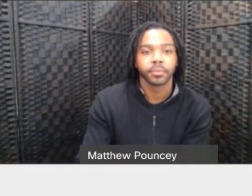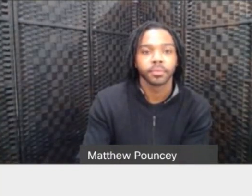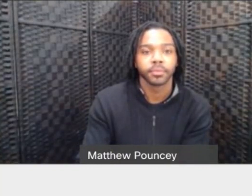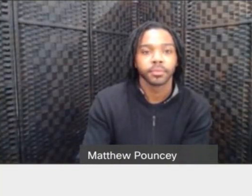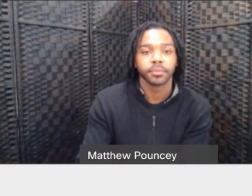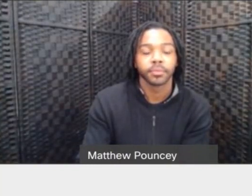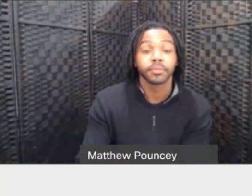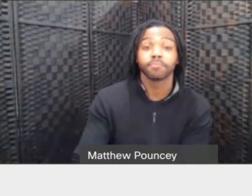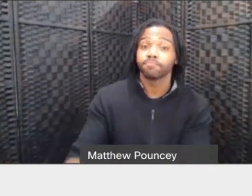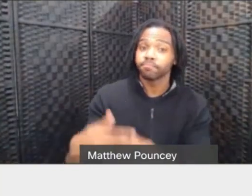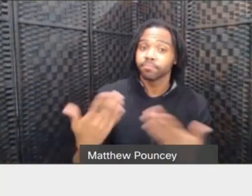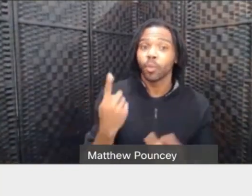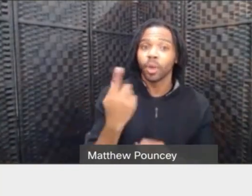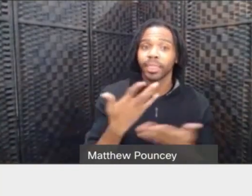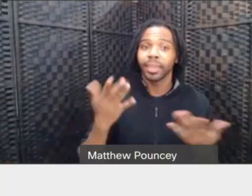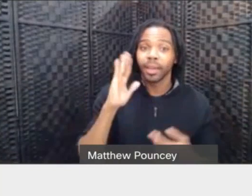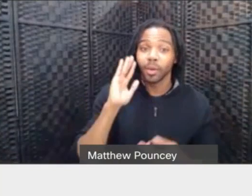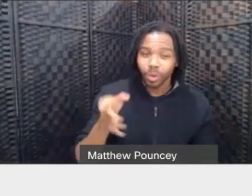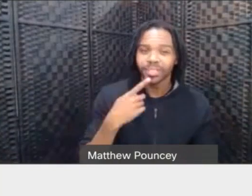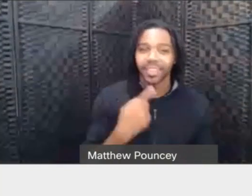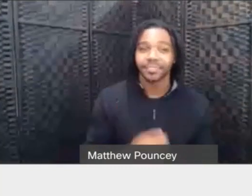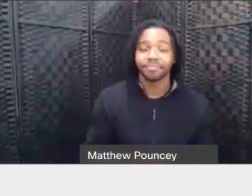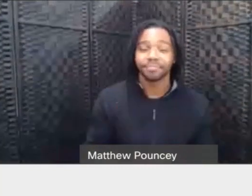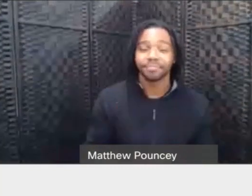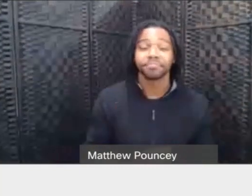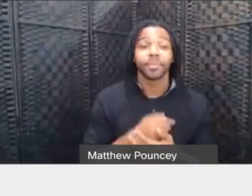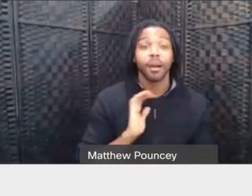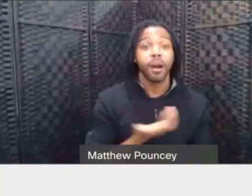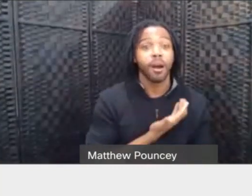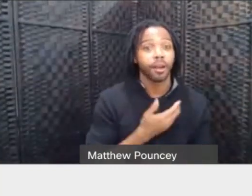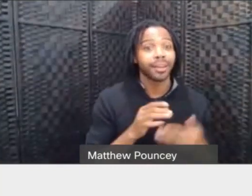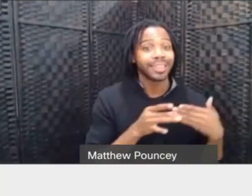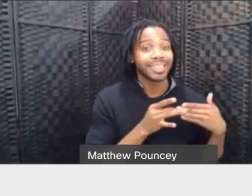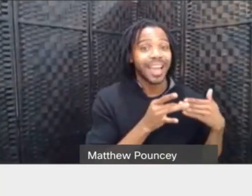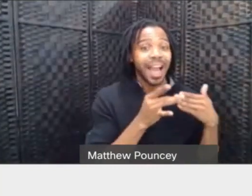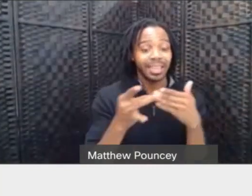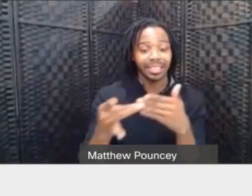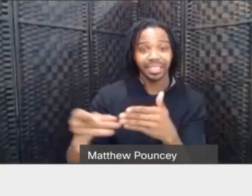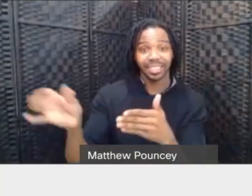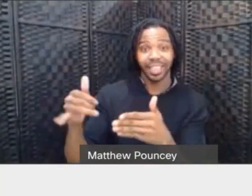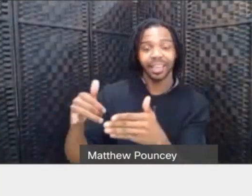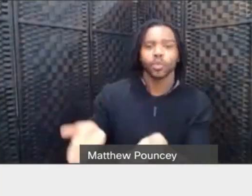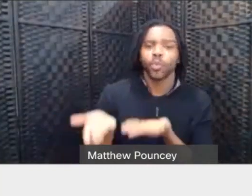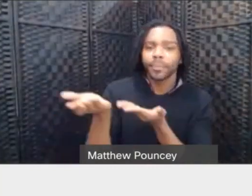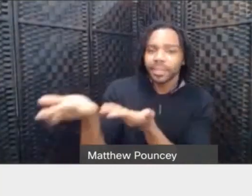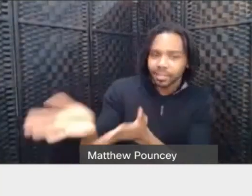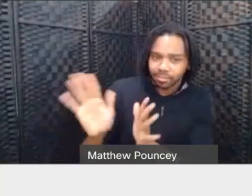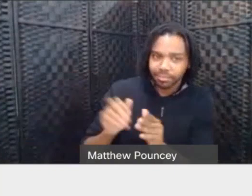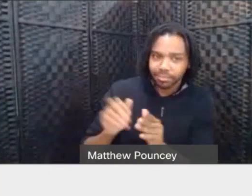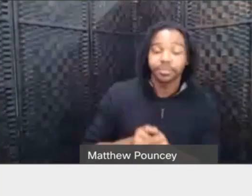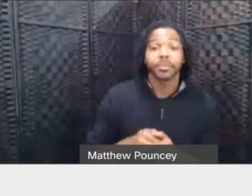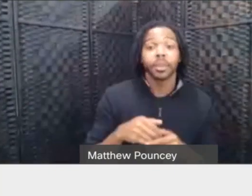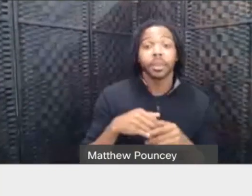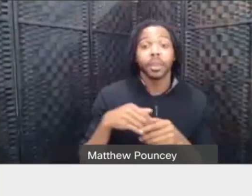So one thing I will just say, our guidance is a recommendation. So there's a question here. Person is